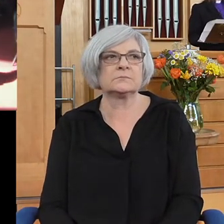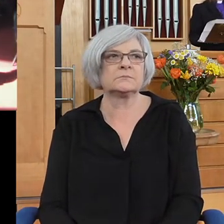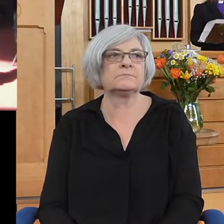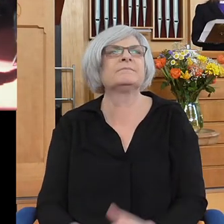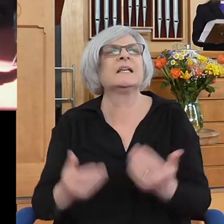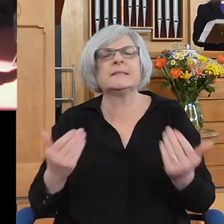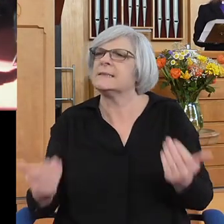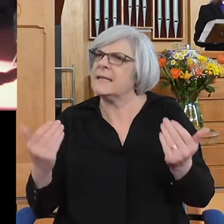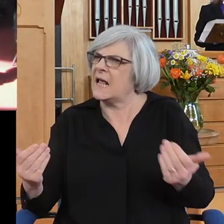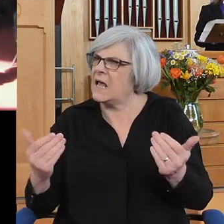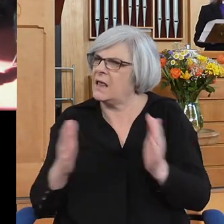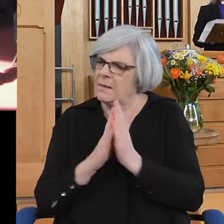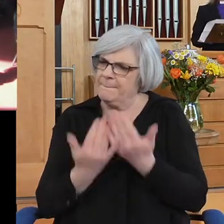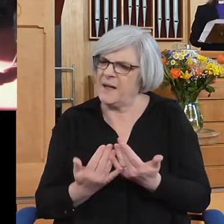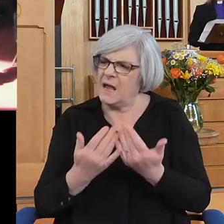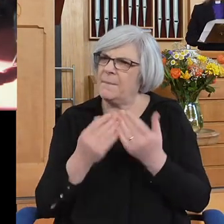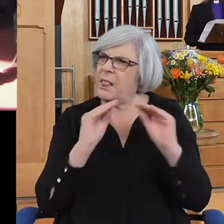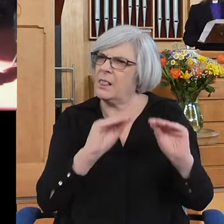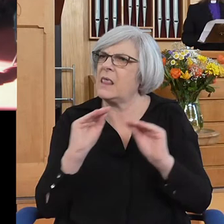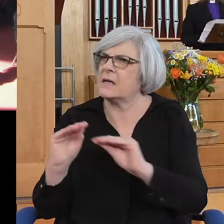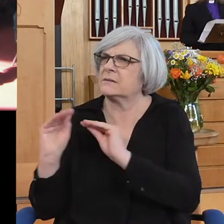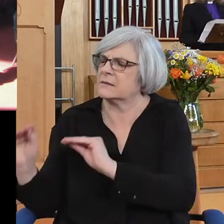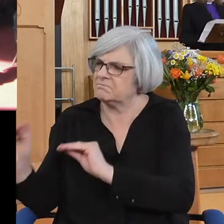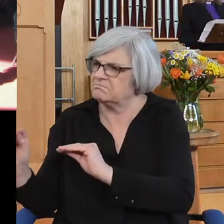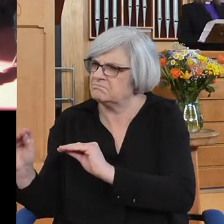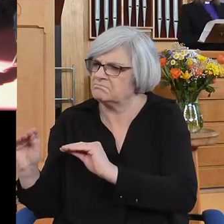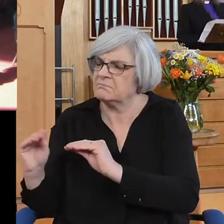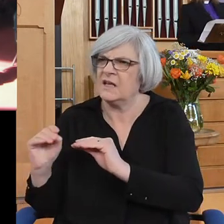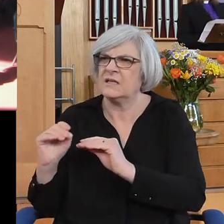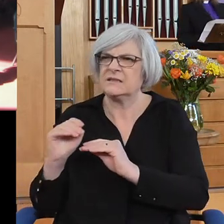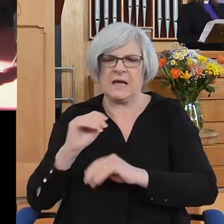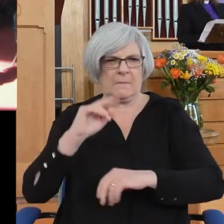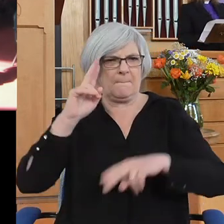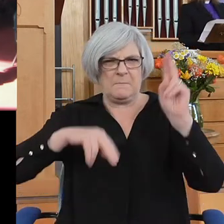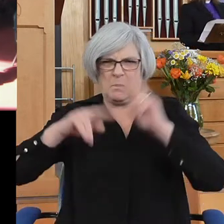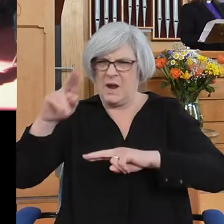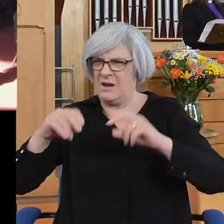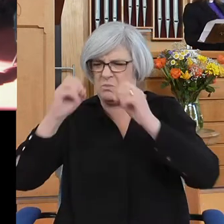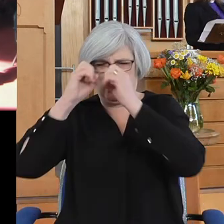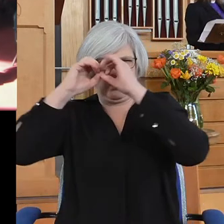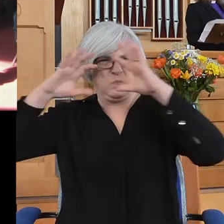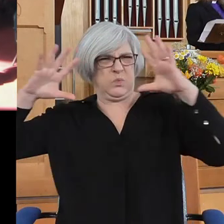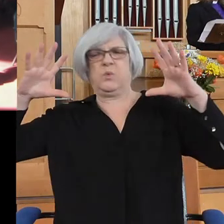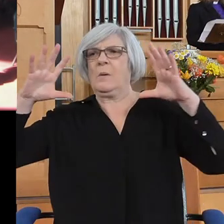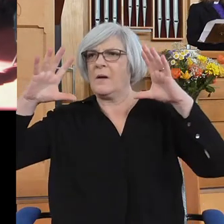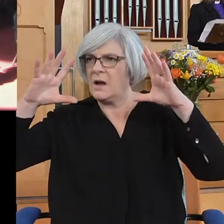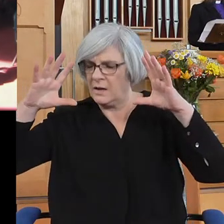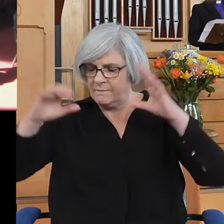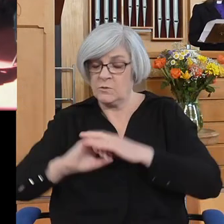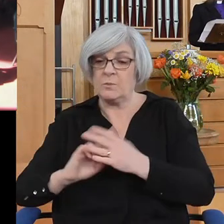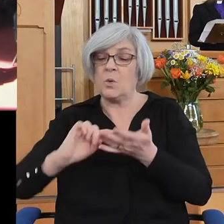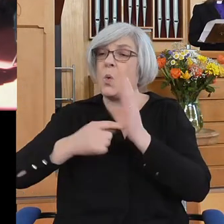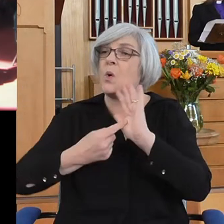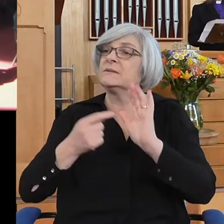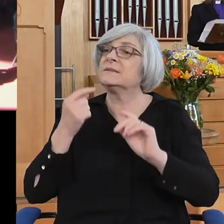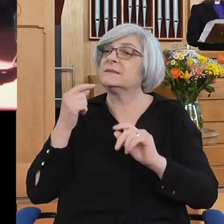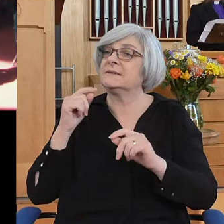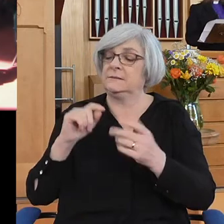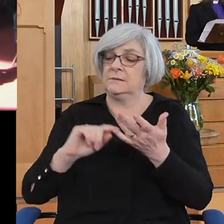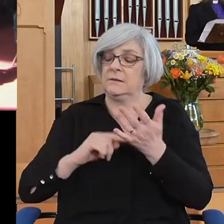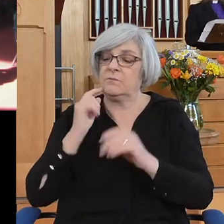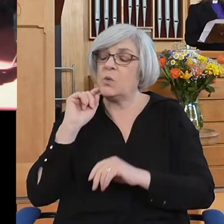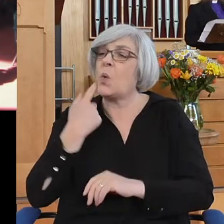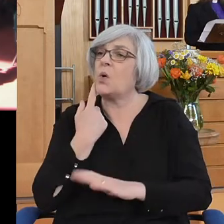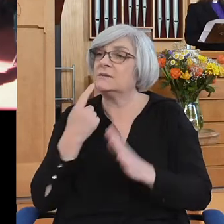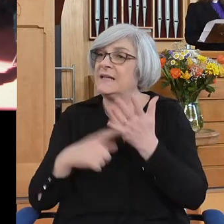Today, our Bible lessons paint vivid pictures for us from the Old Testament, Ezekiel's vision